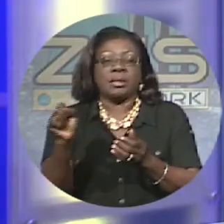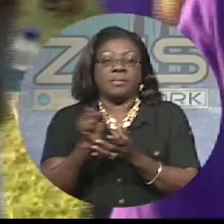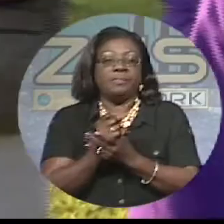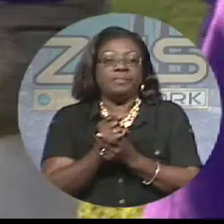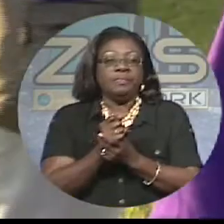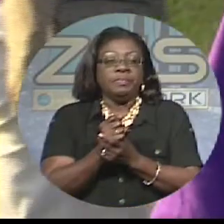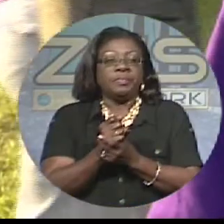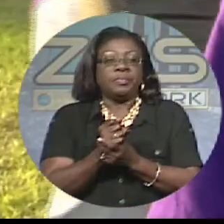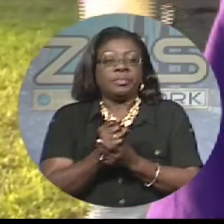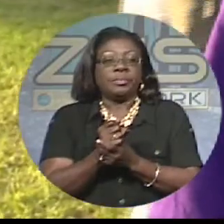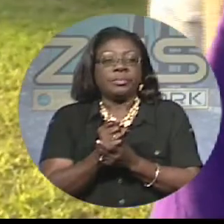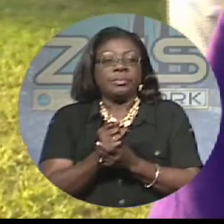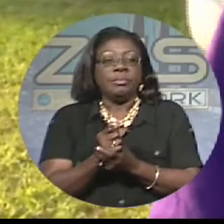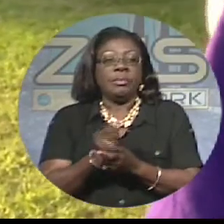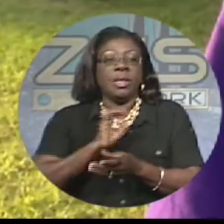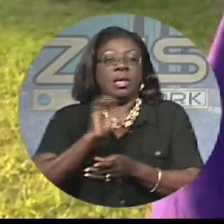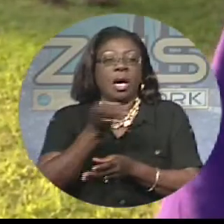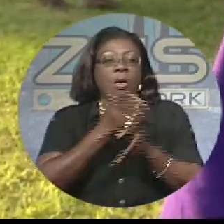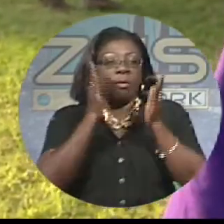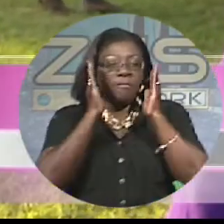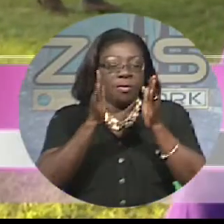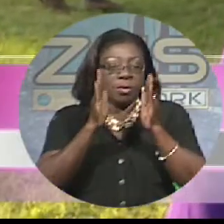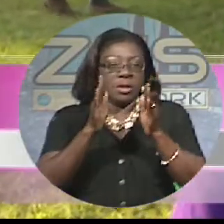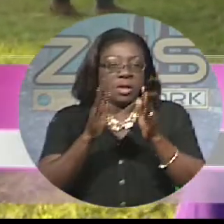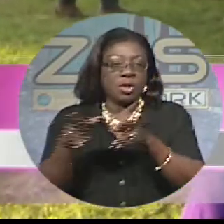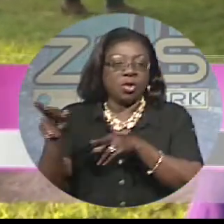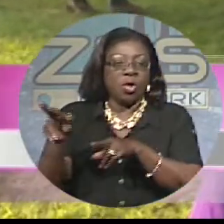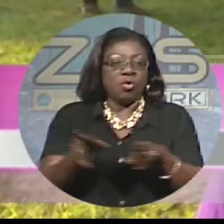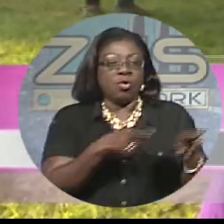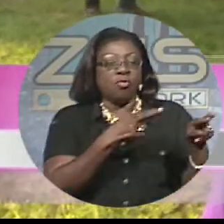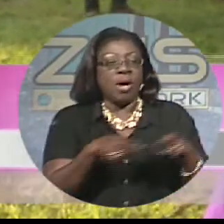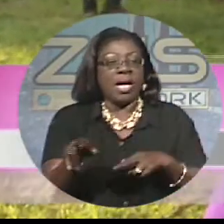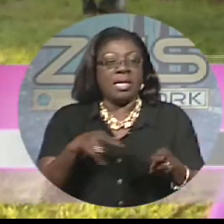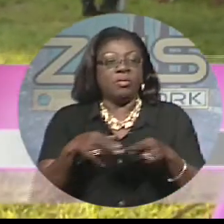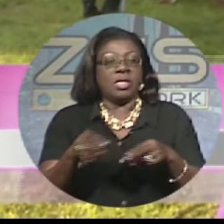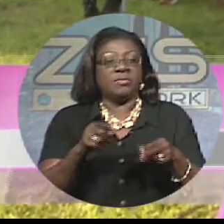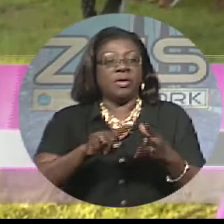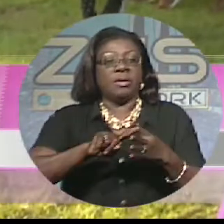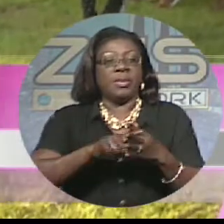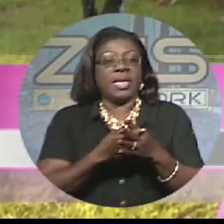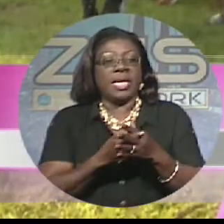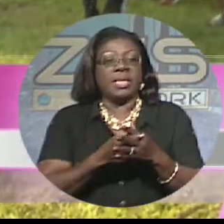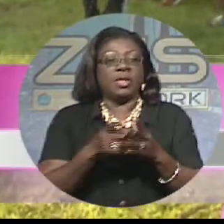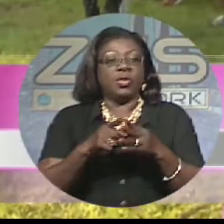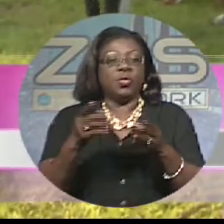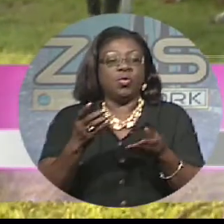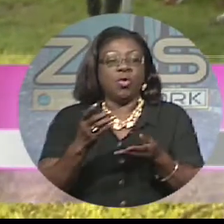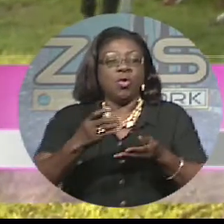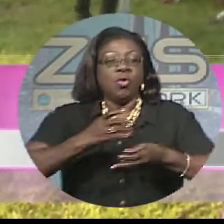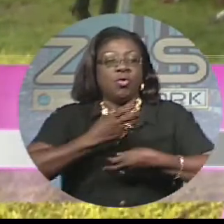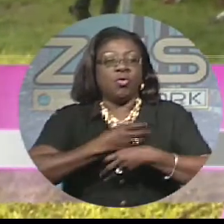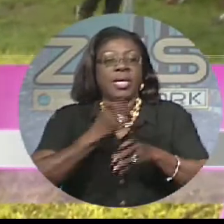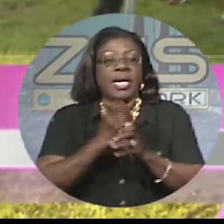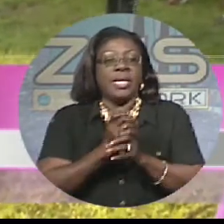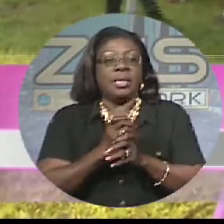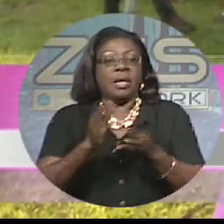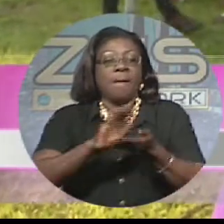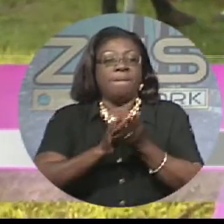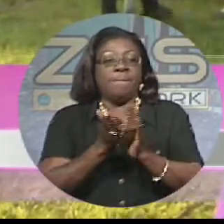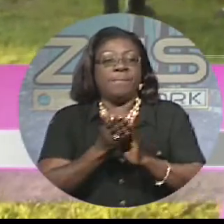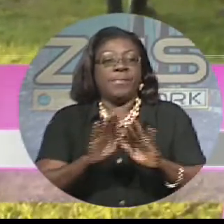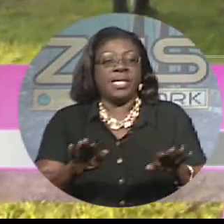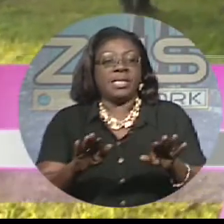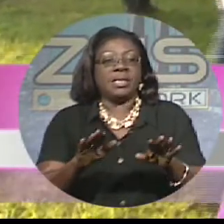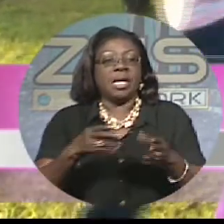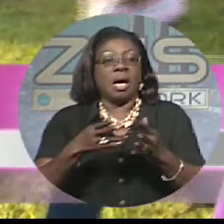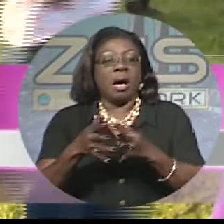the whole focus of the rally was for us to begin to create a culture of peace among